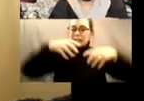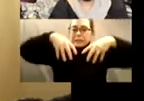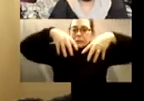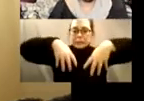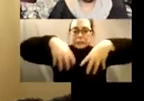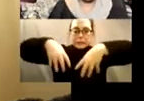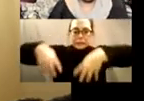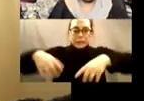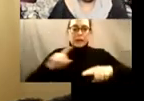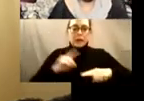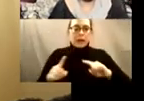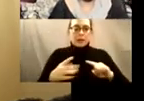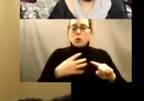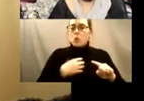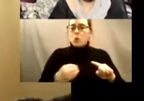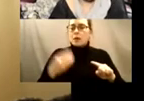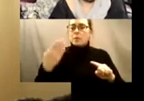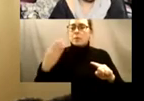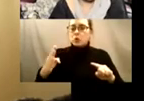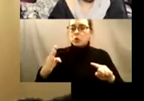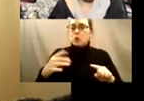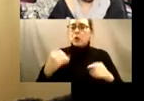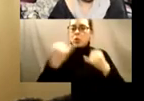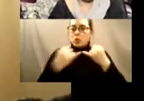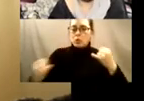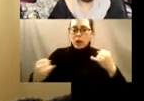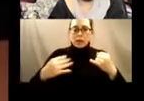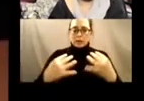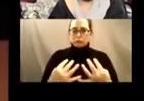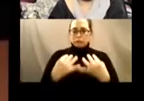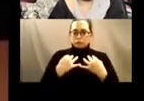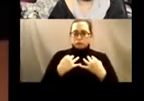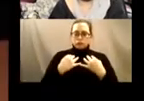and some white and blue thread coming towards me. And then the next one.